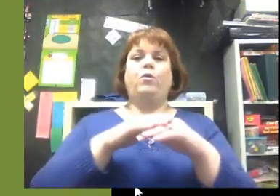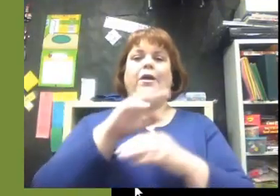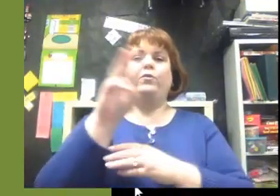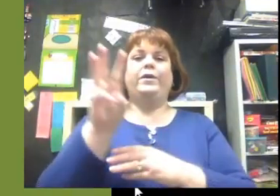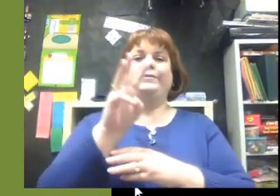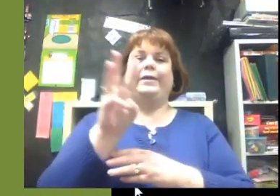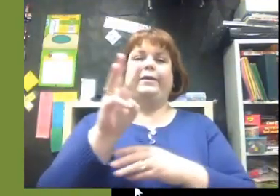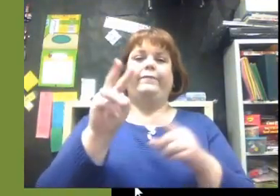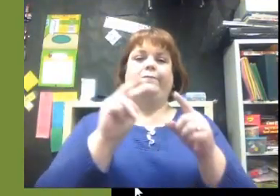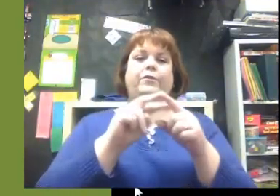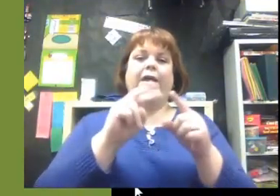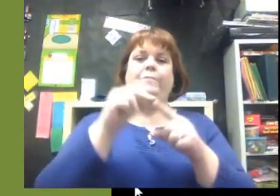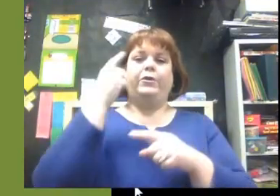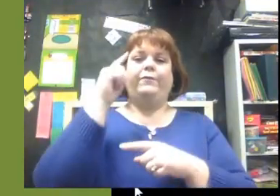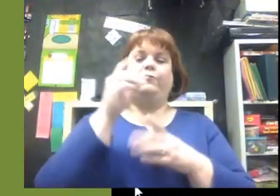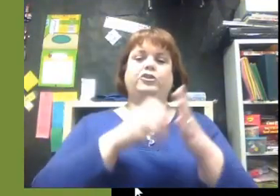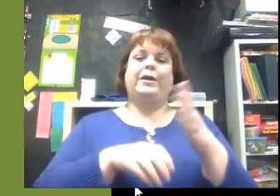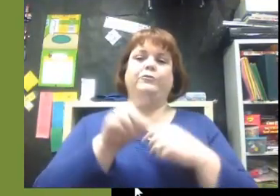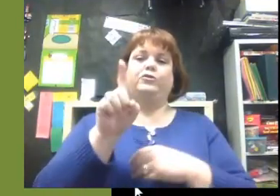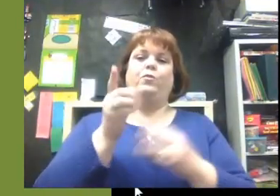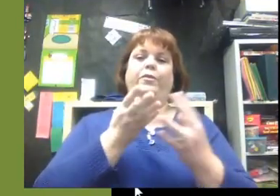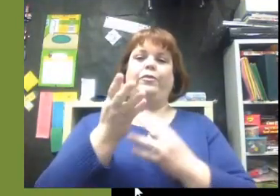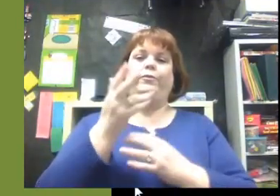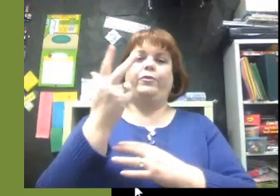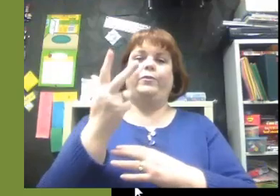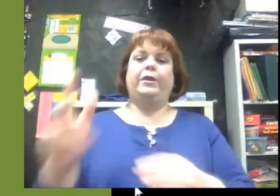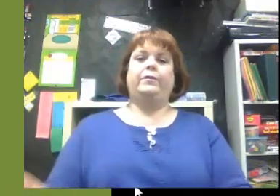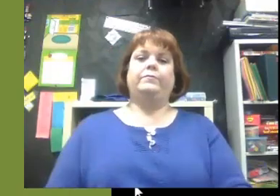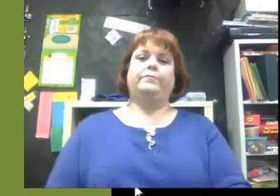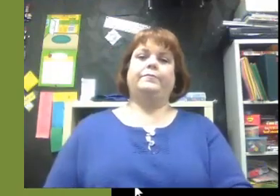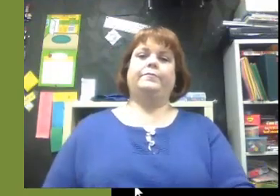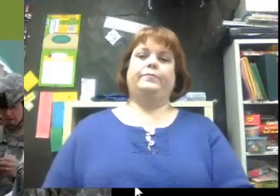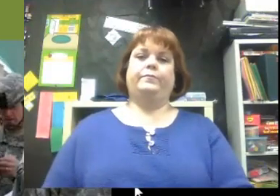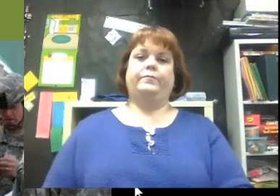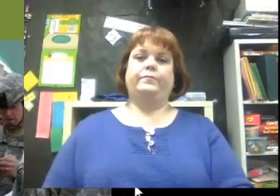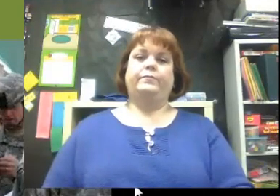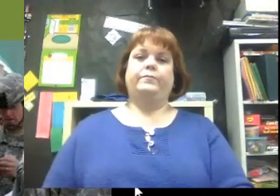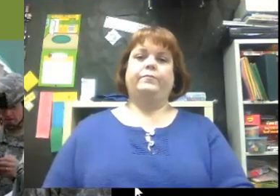Revolutionary War on Wednesday. Vocabulary for chapters 1 through 3.